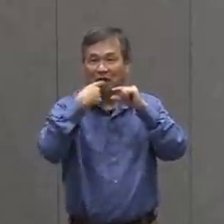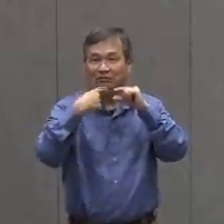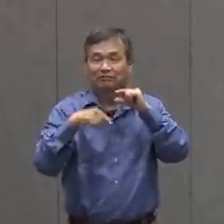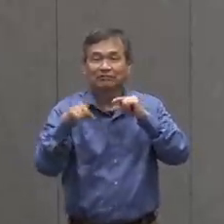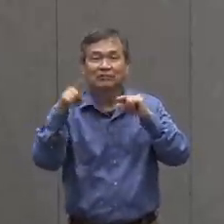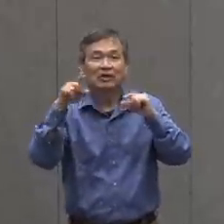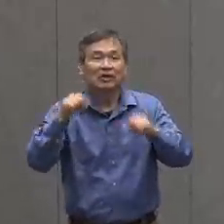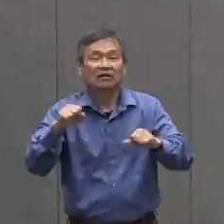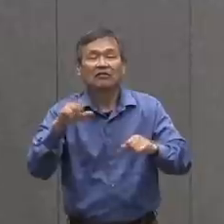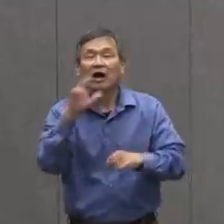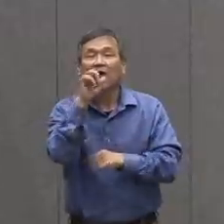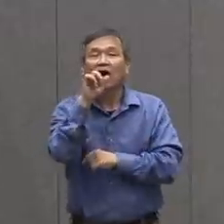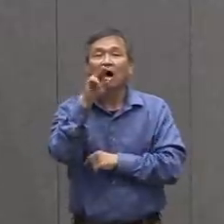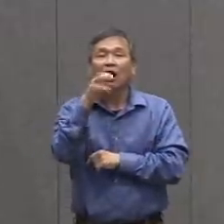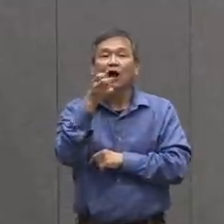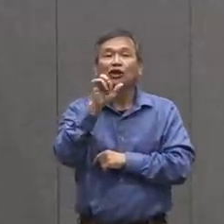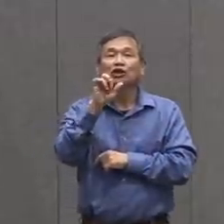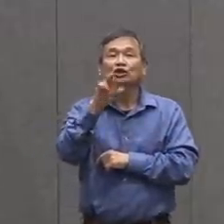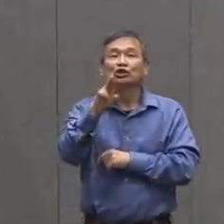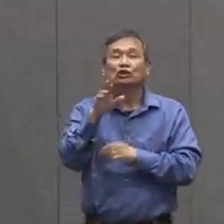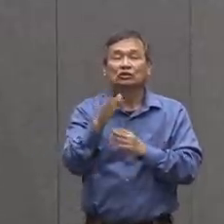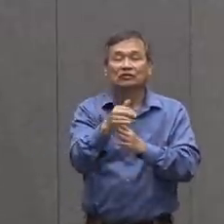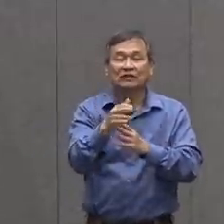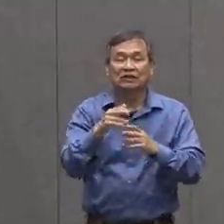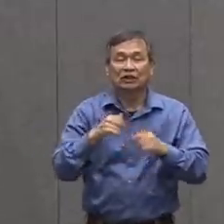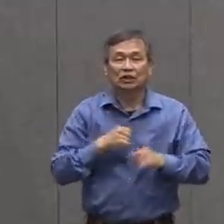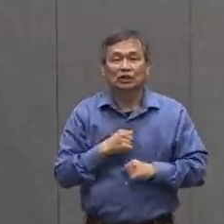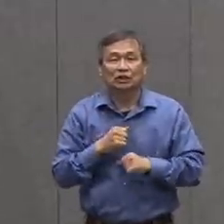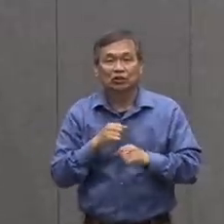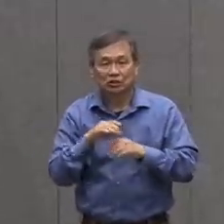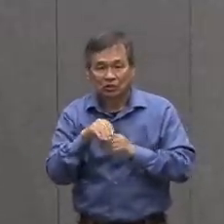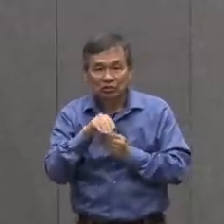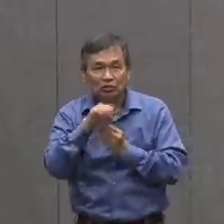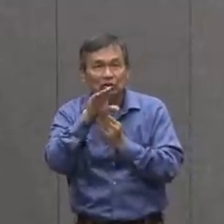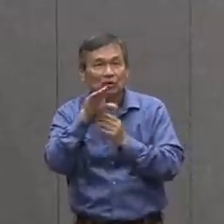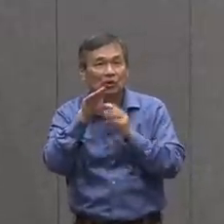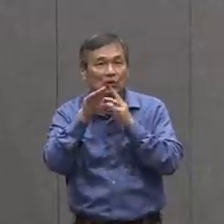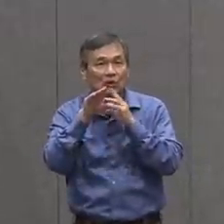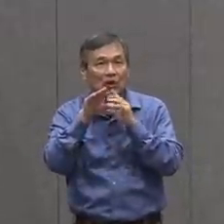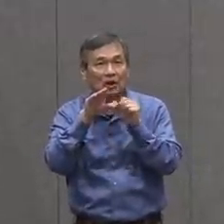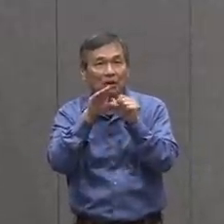catch insects by shooting them down with water.